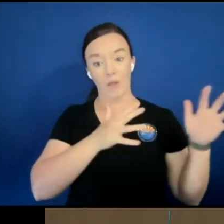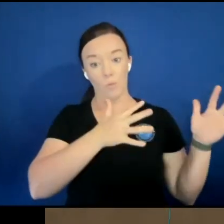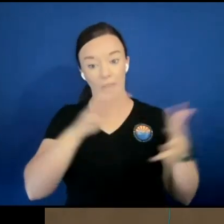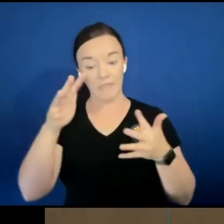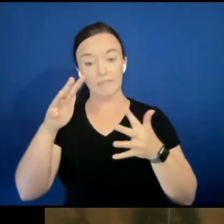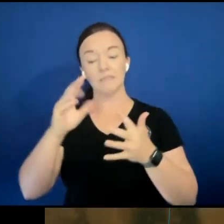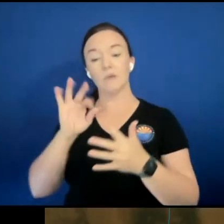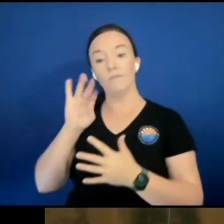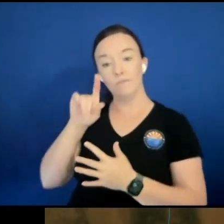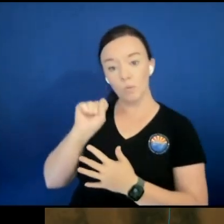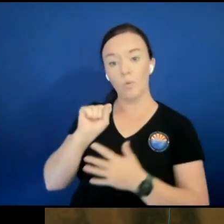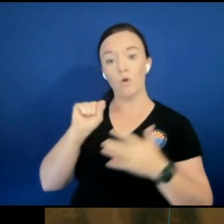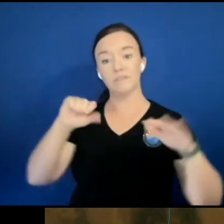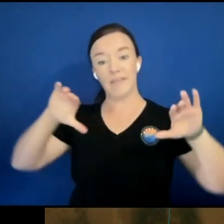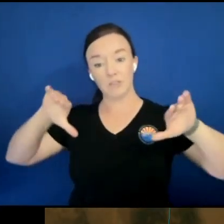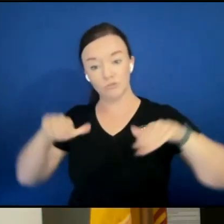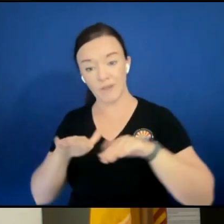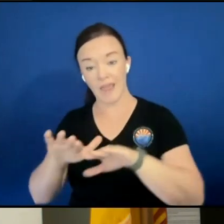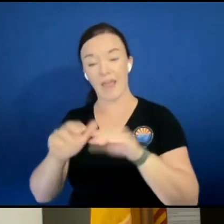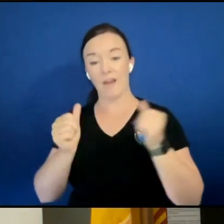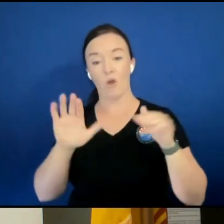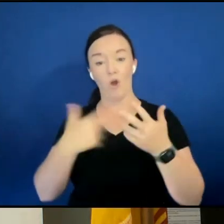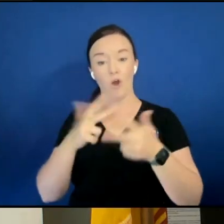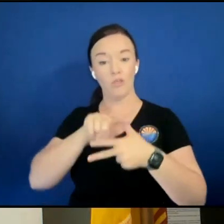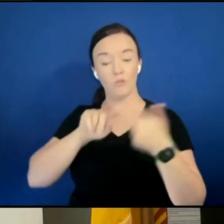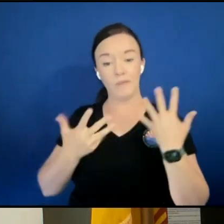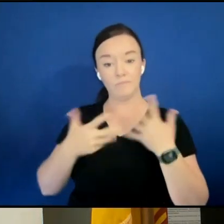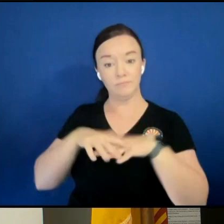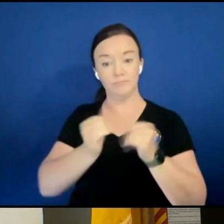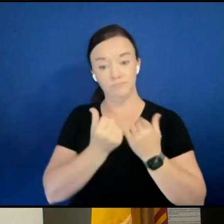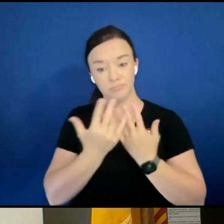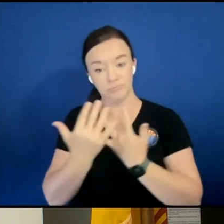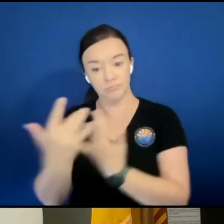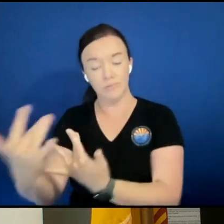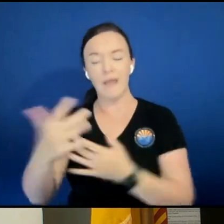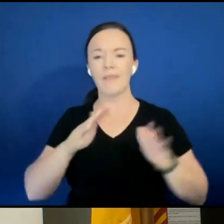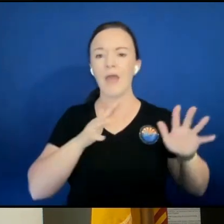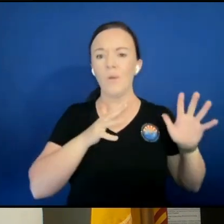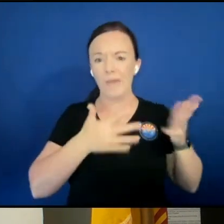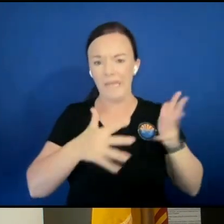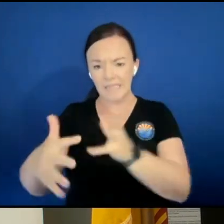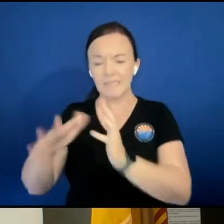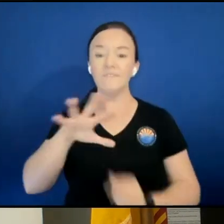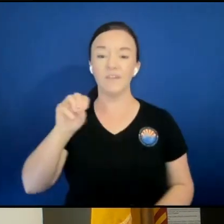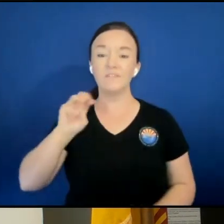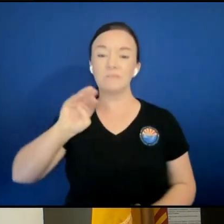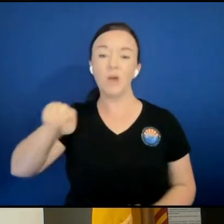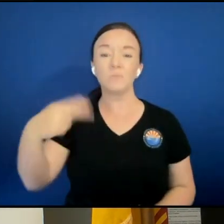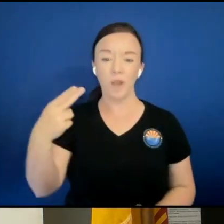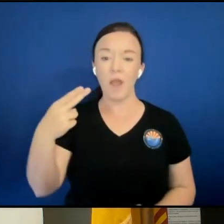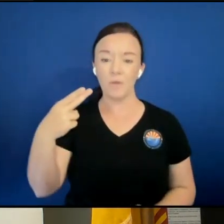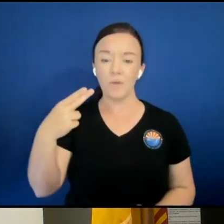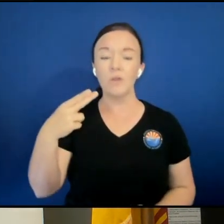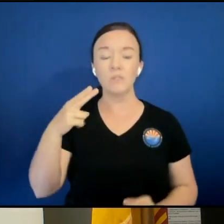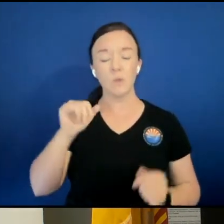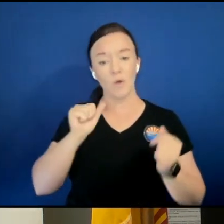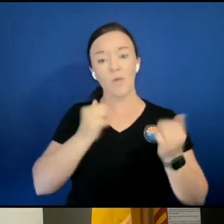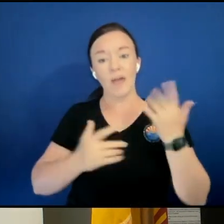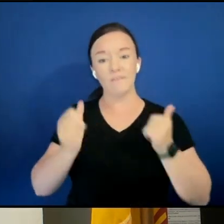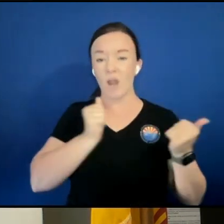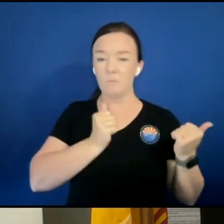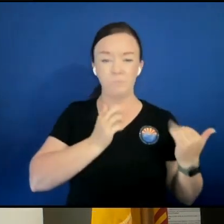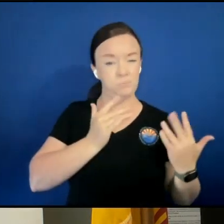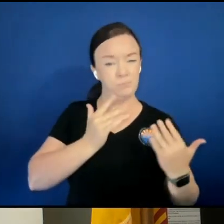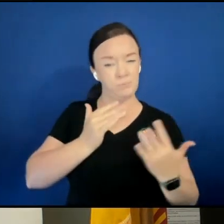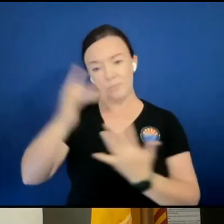we were seeing yesterday, gusting upwards of 50 miles per hour up in that wilderness area, and really take off and burn really